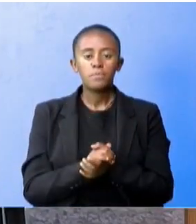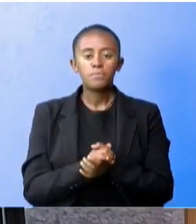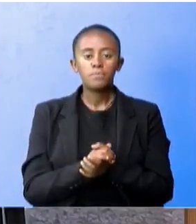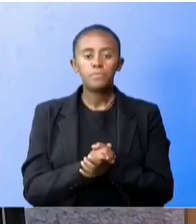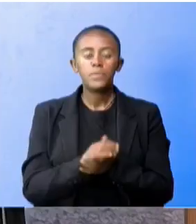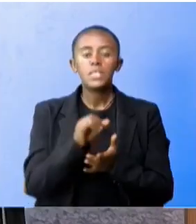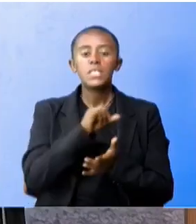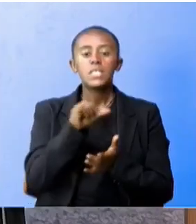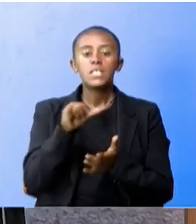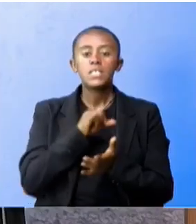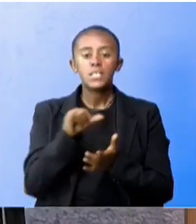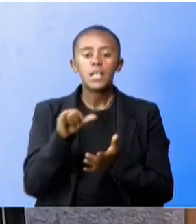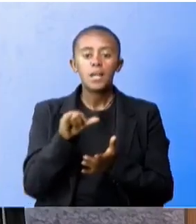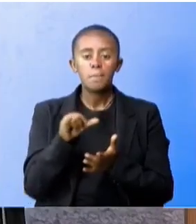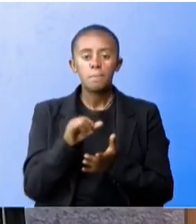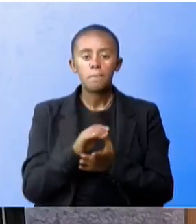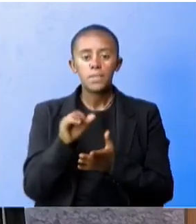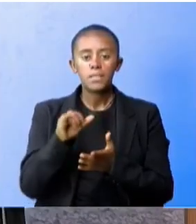synonym.